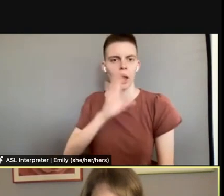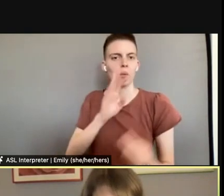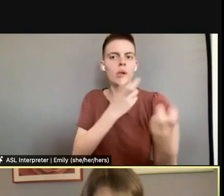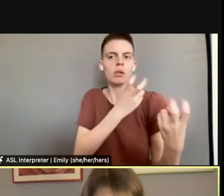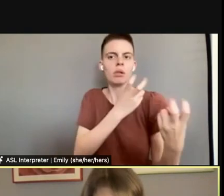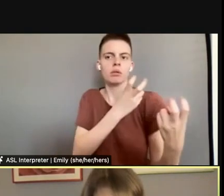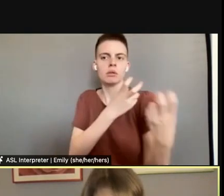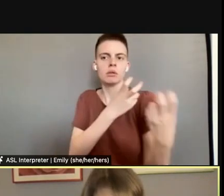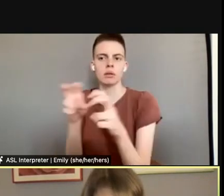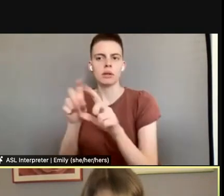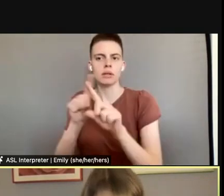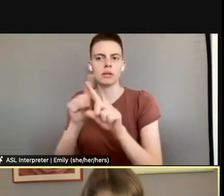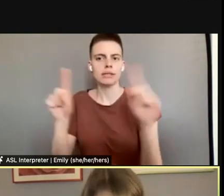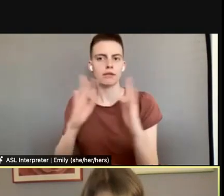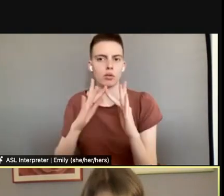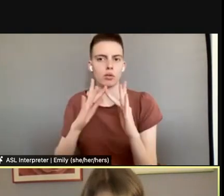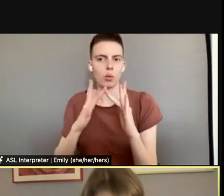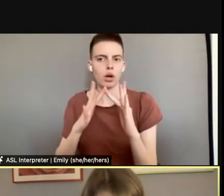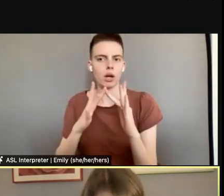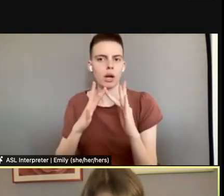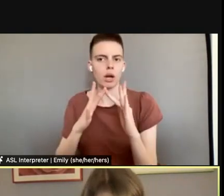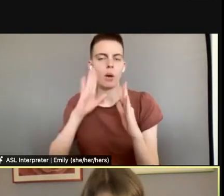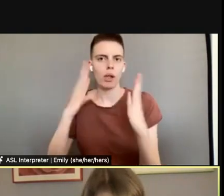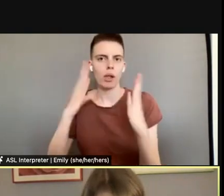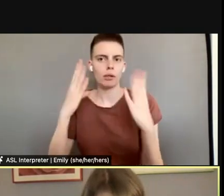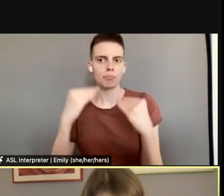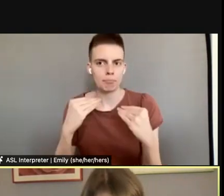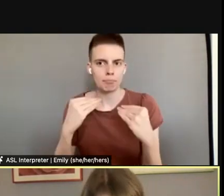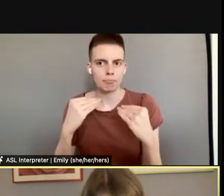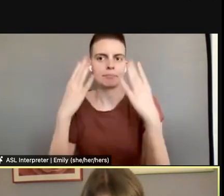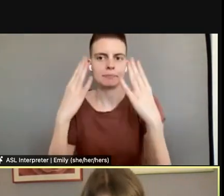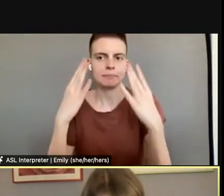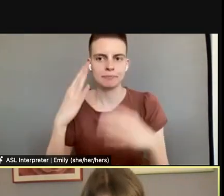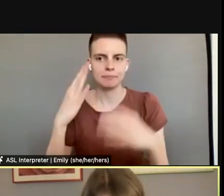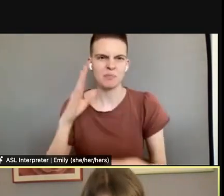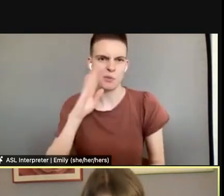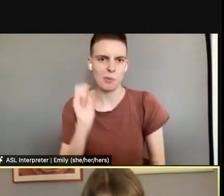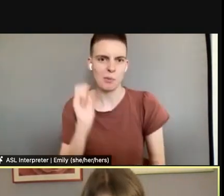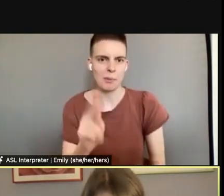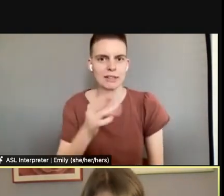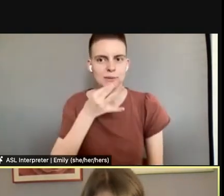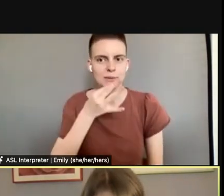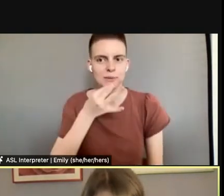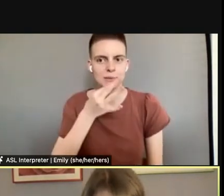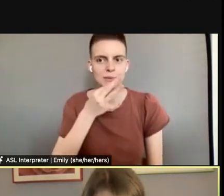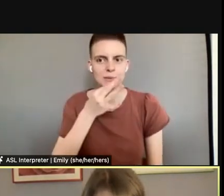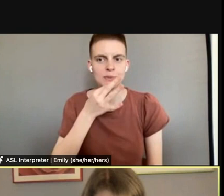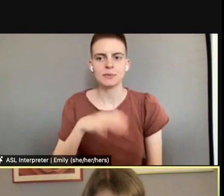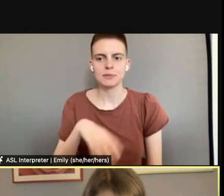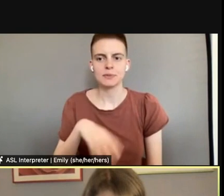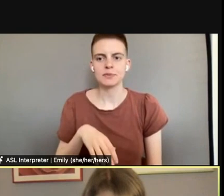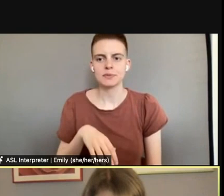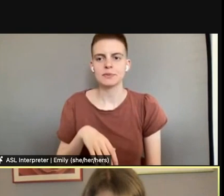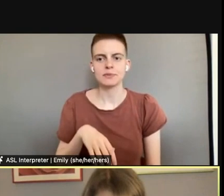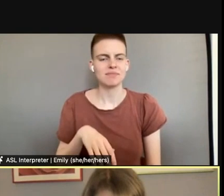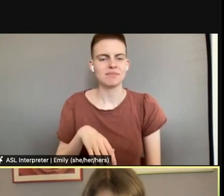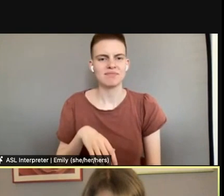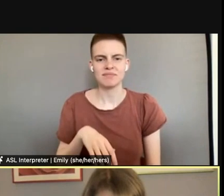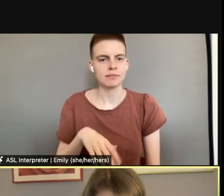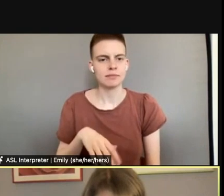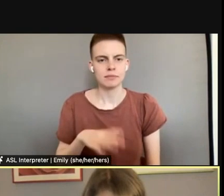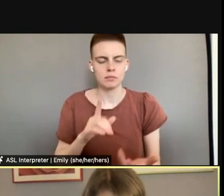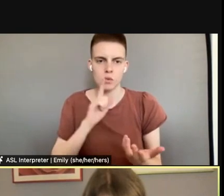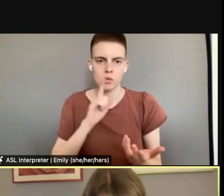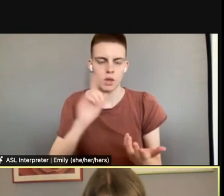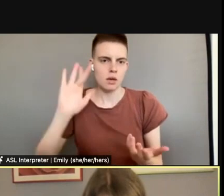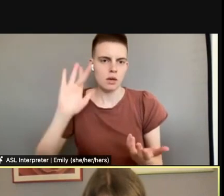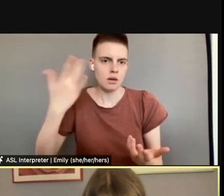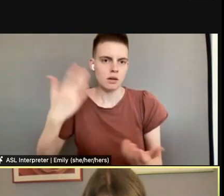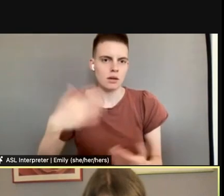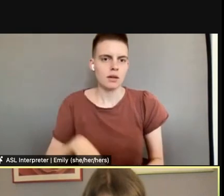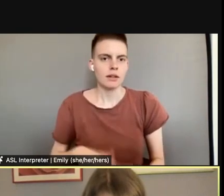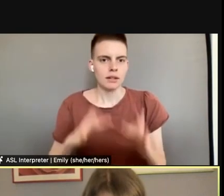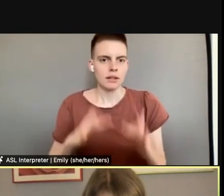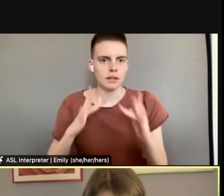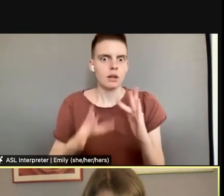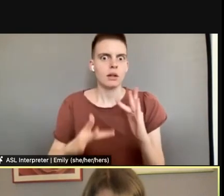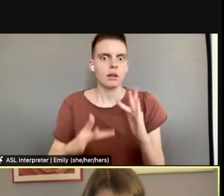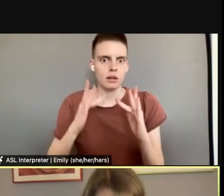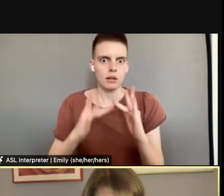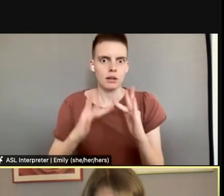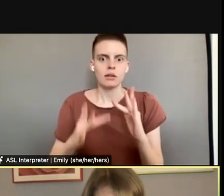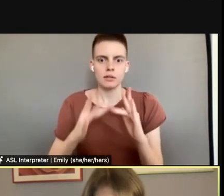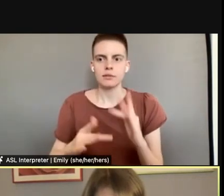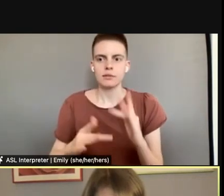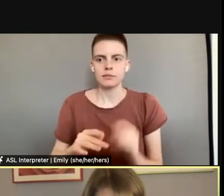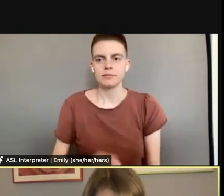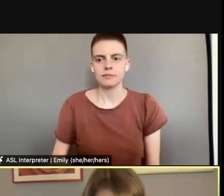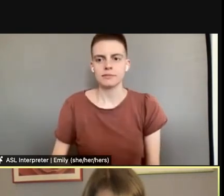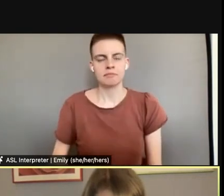So if you lose me for a moment, don't worry, I'll be back. I'm just gonna switch because this is ridiculous. This is